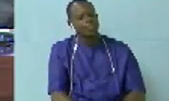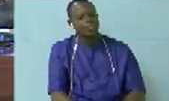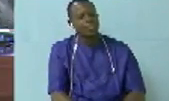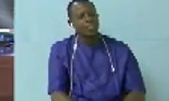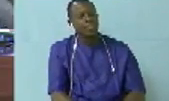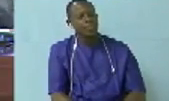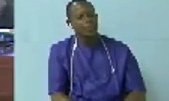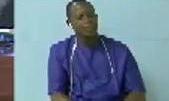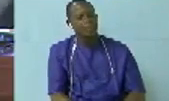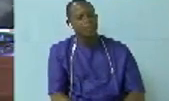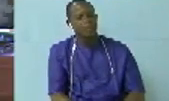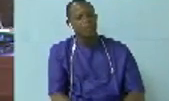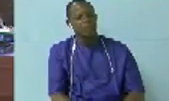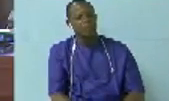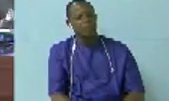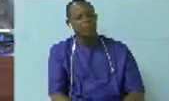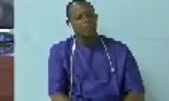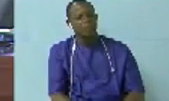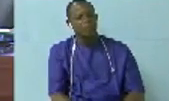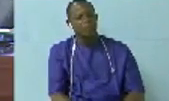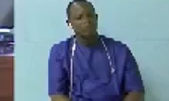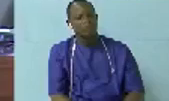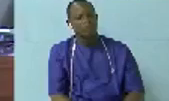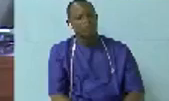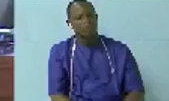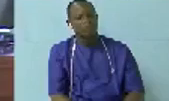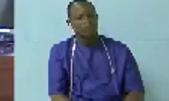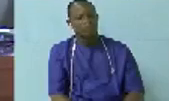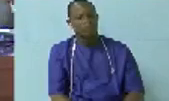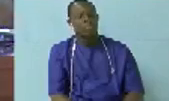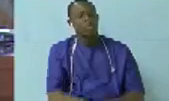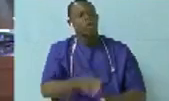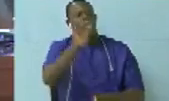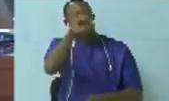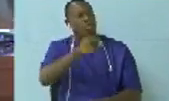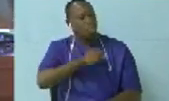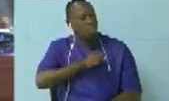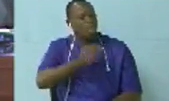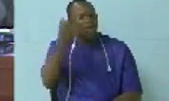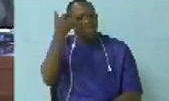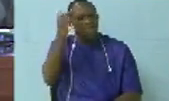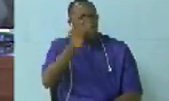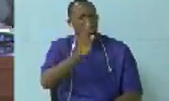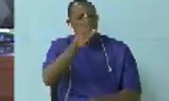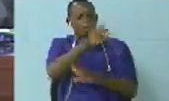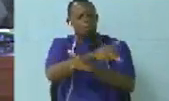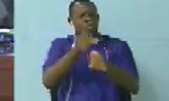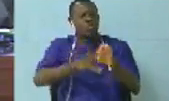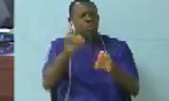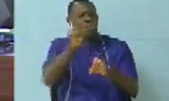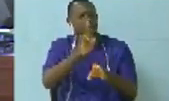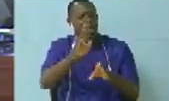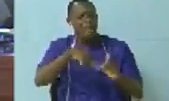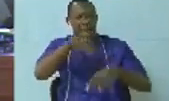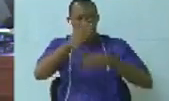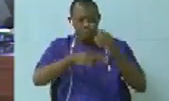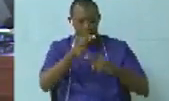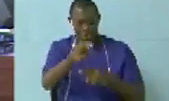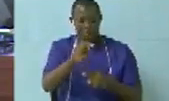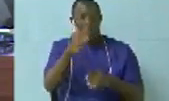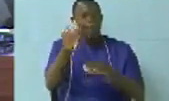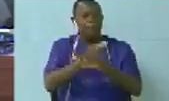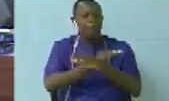what was your view as to his position with regards to this so-called coup that was being talked about?